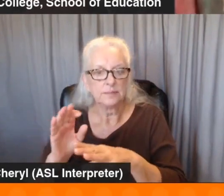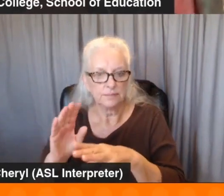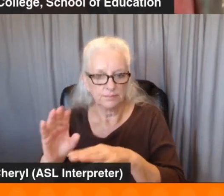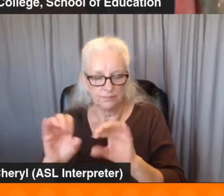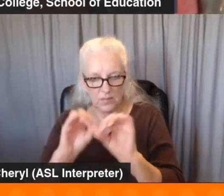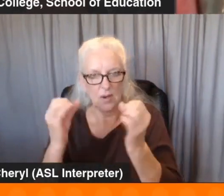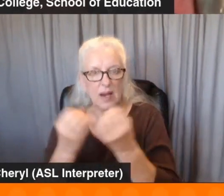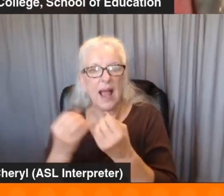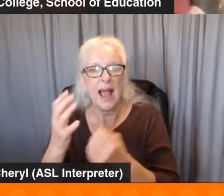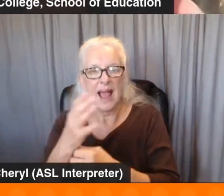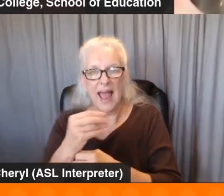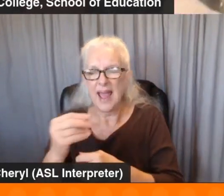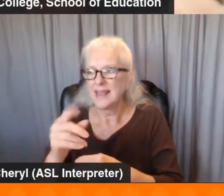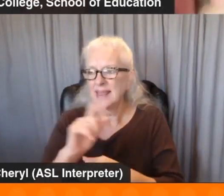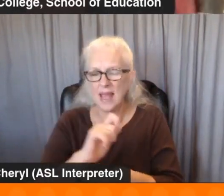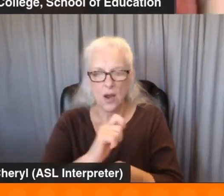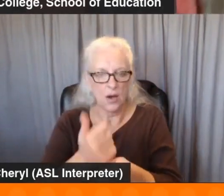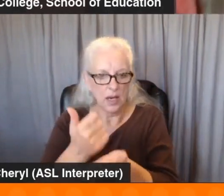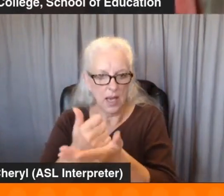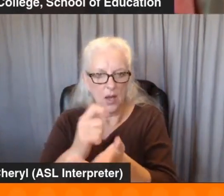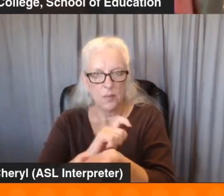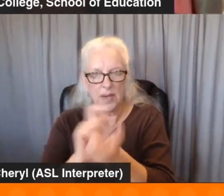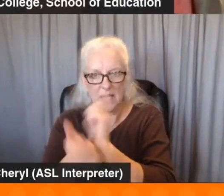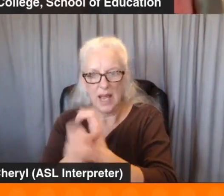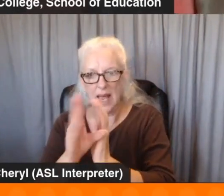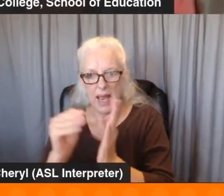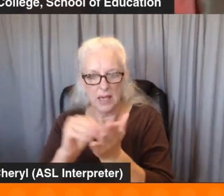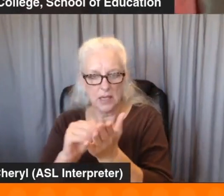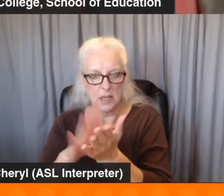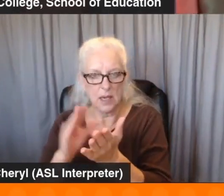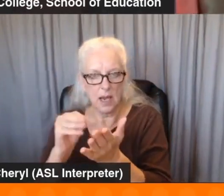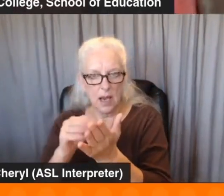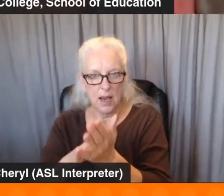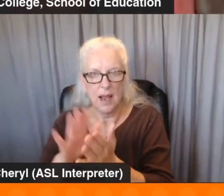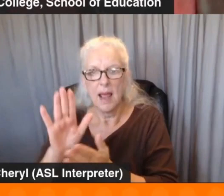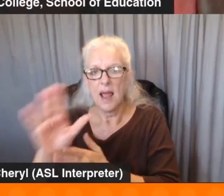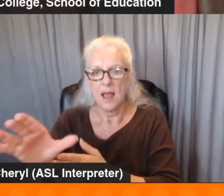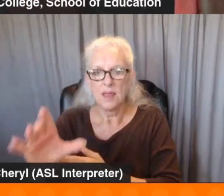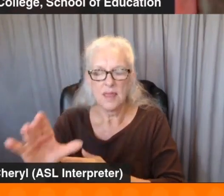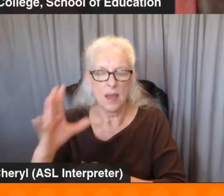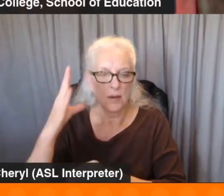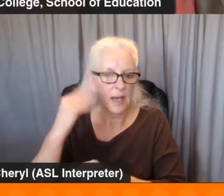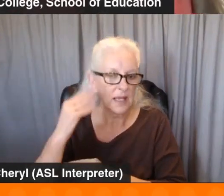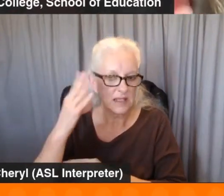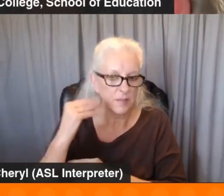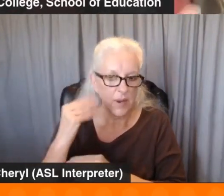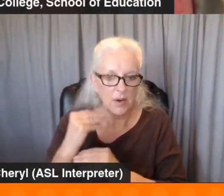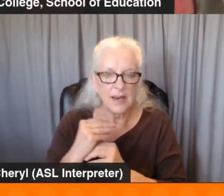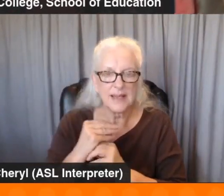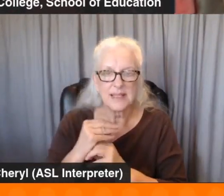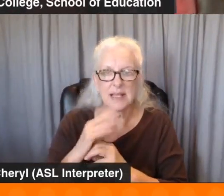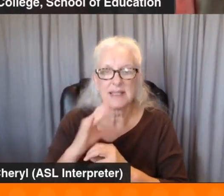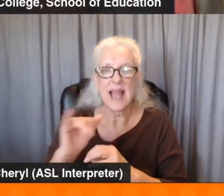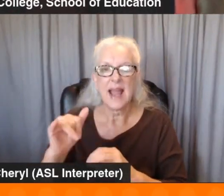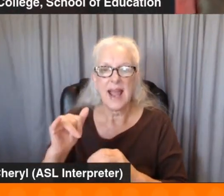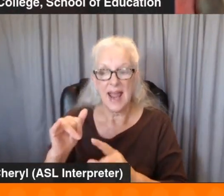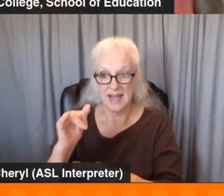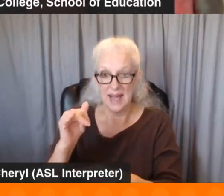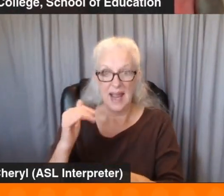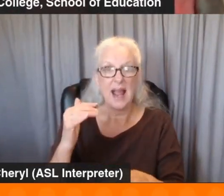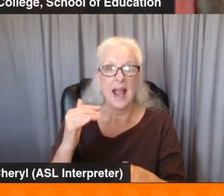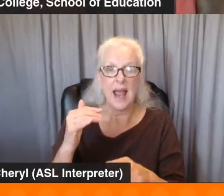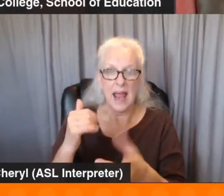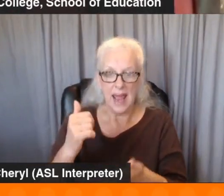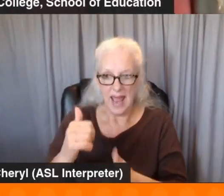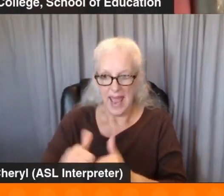are teaching, who are changing it, and documenting their own creative coding experiences and how those change across the